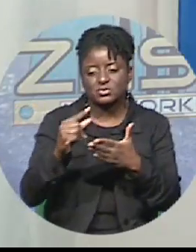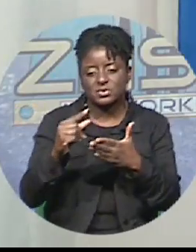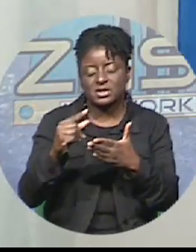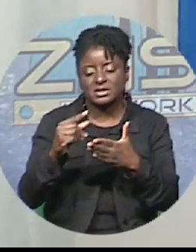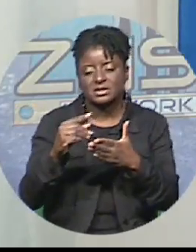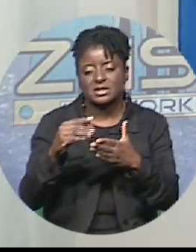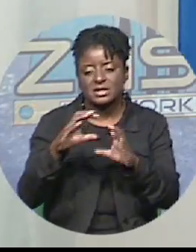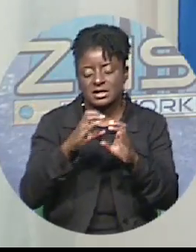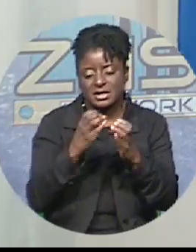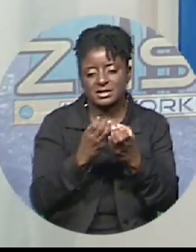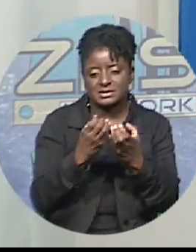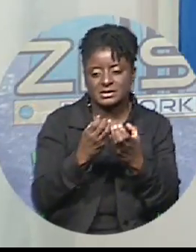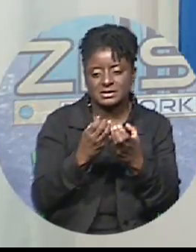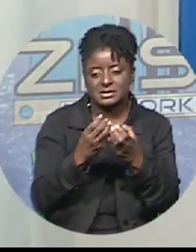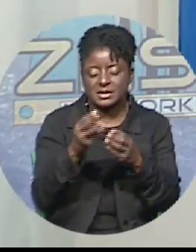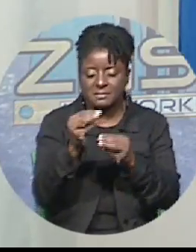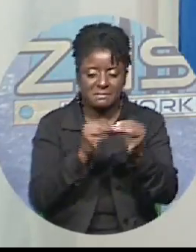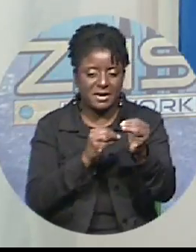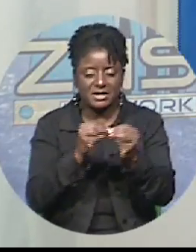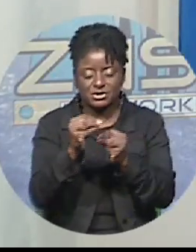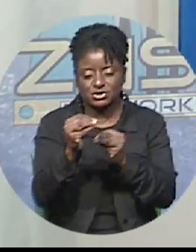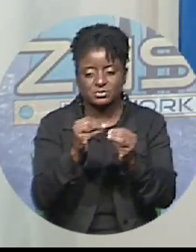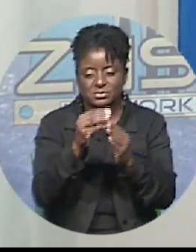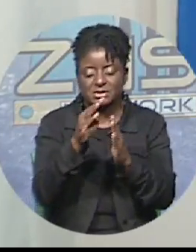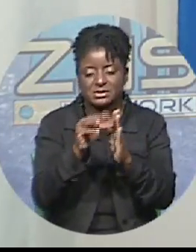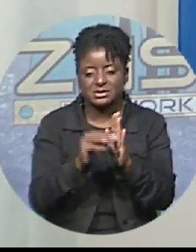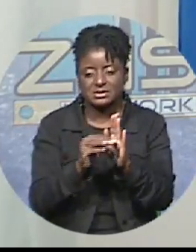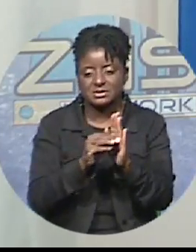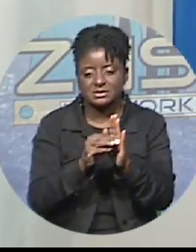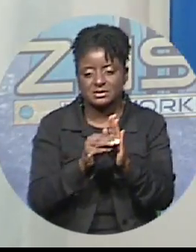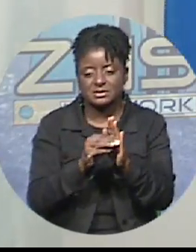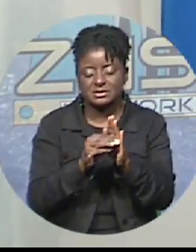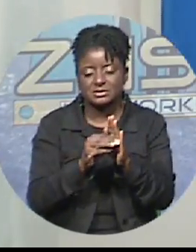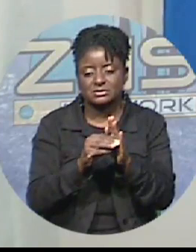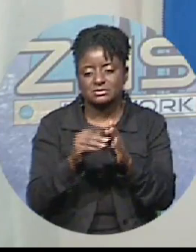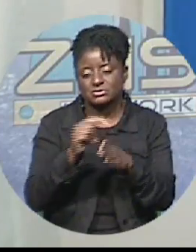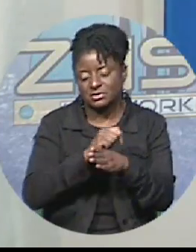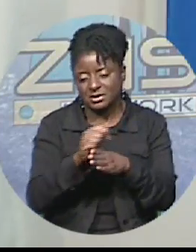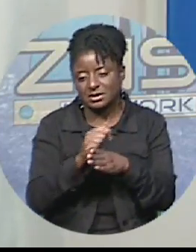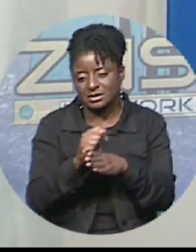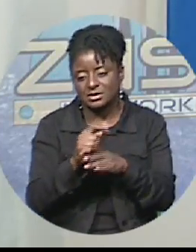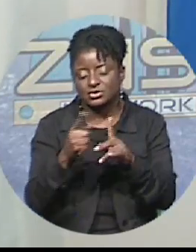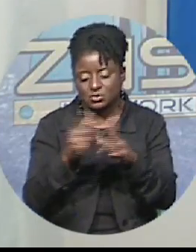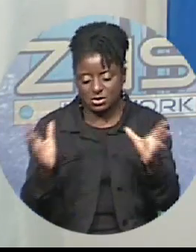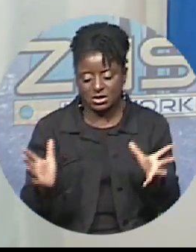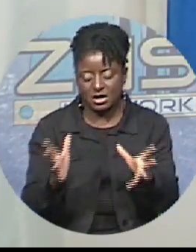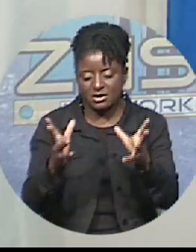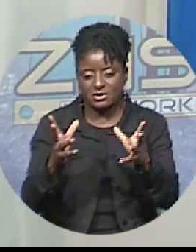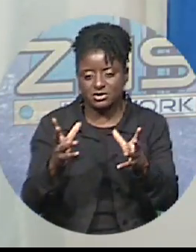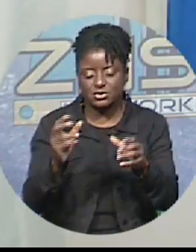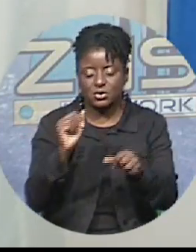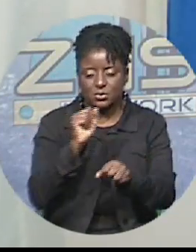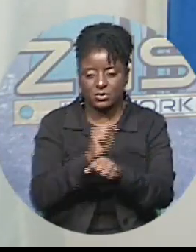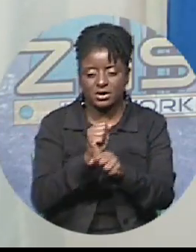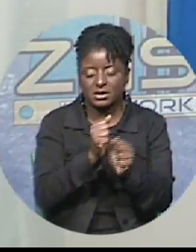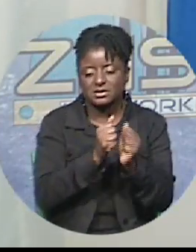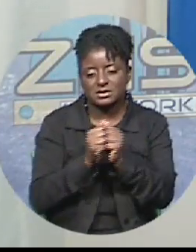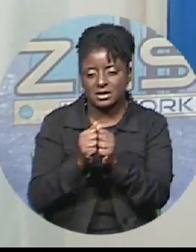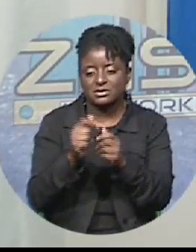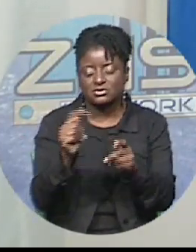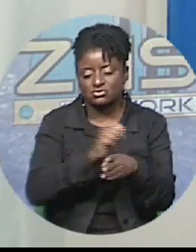counseling, imparted by specialists and professionals, the objective of which is to encourage mutual training and exchange of